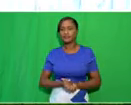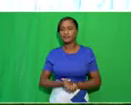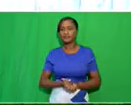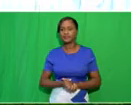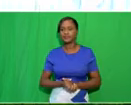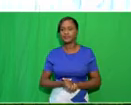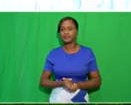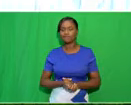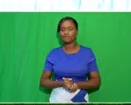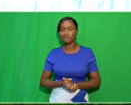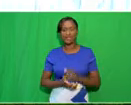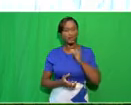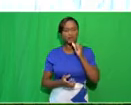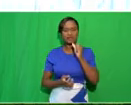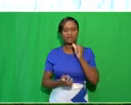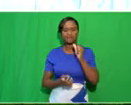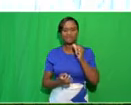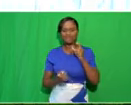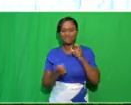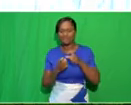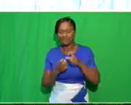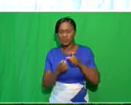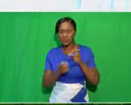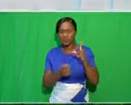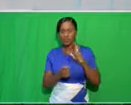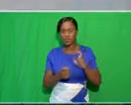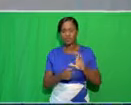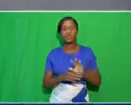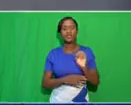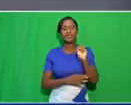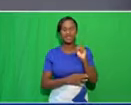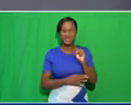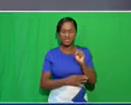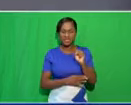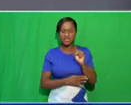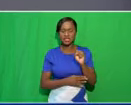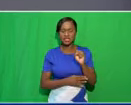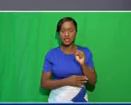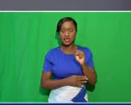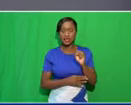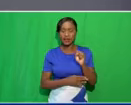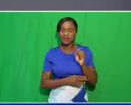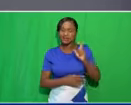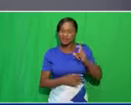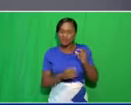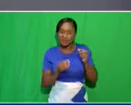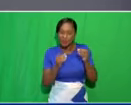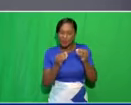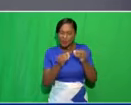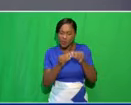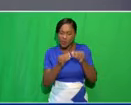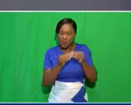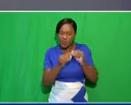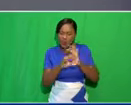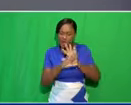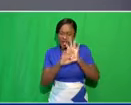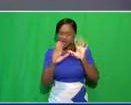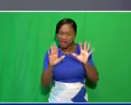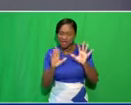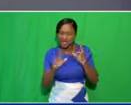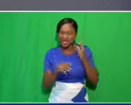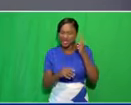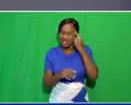There's not a specific question, really. Yes. I would have appreciated if it could have been a little more specific. I'm thinking of two